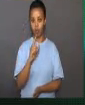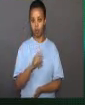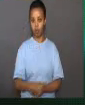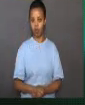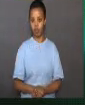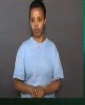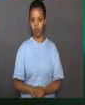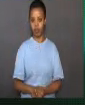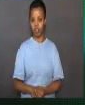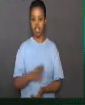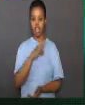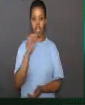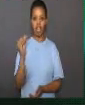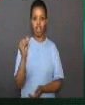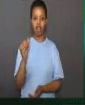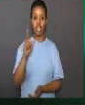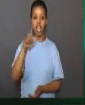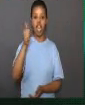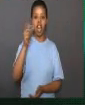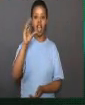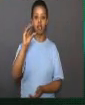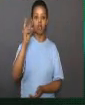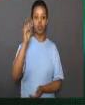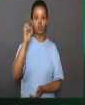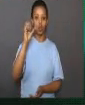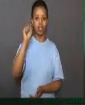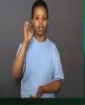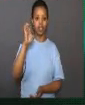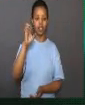C6H12O6 and lactose is